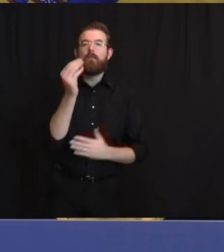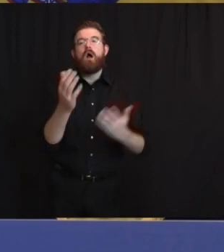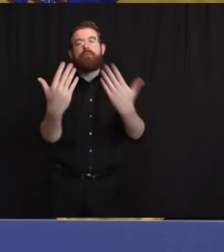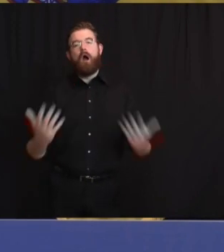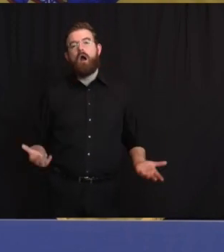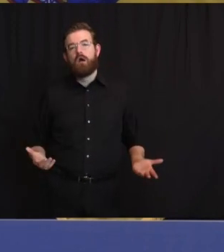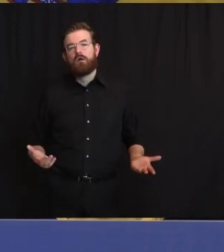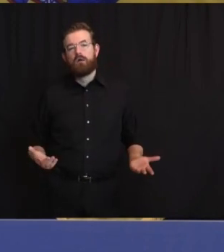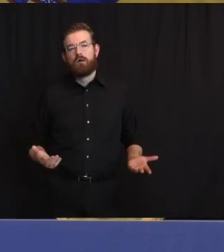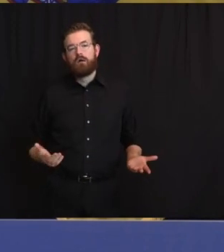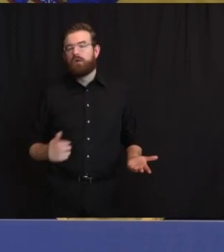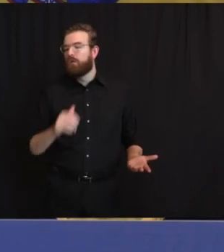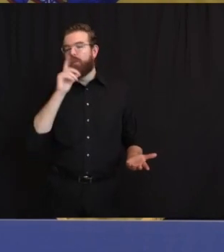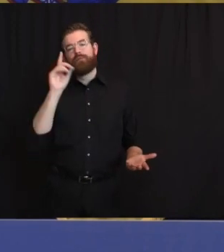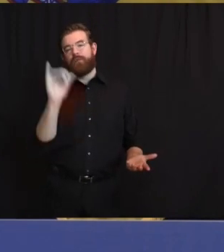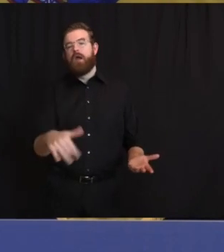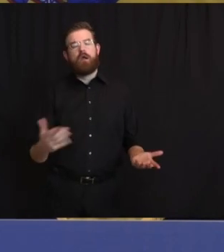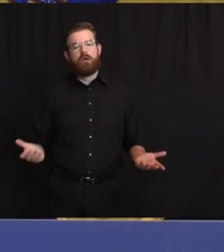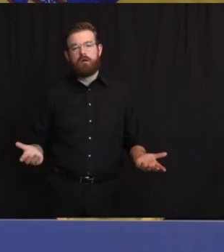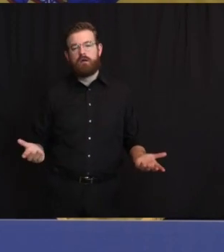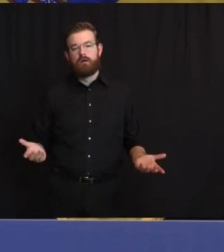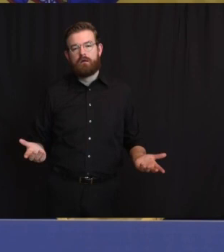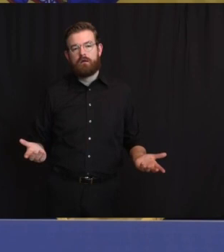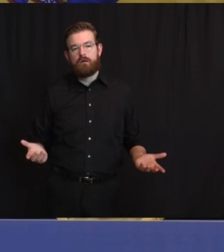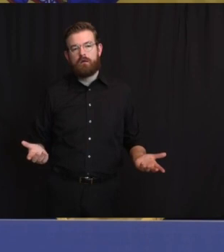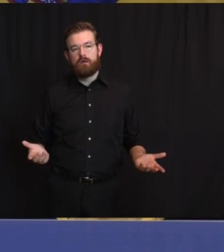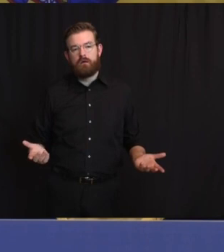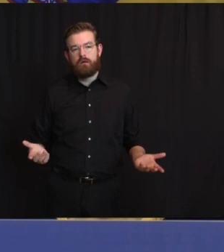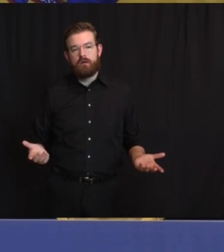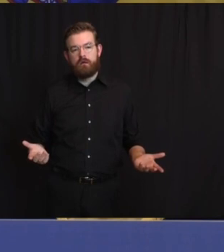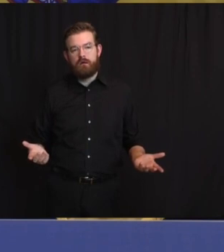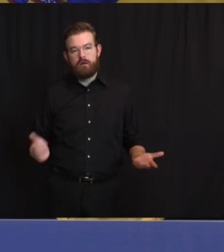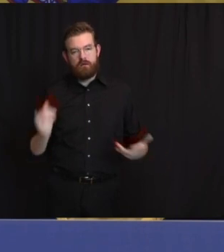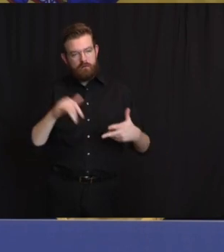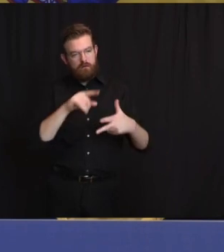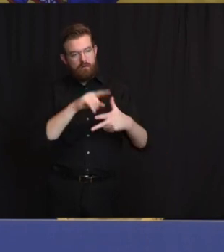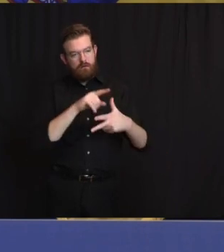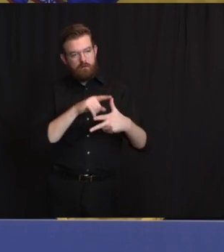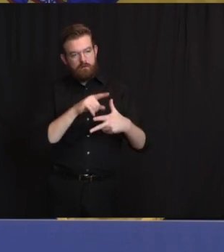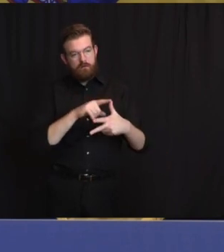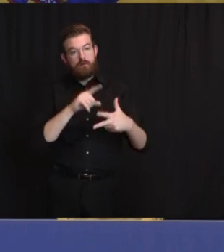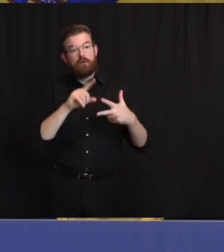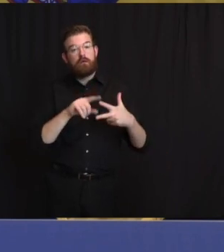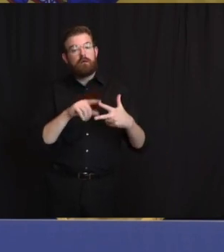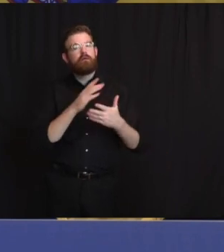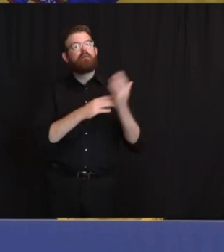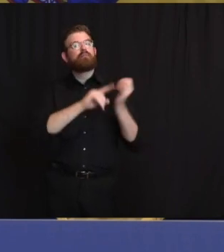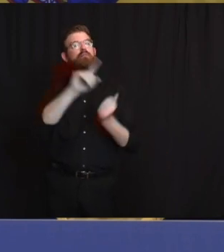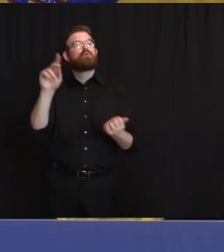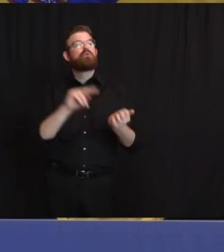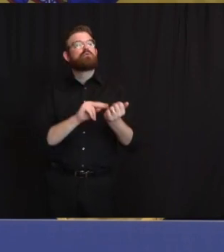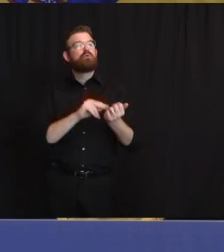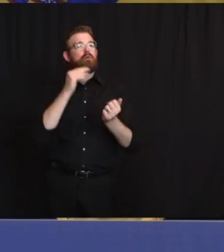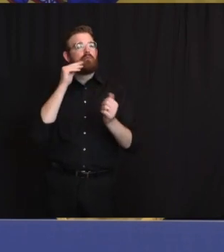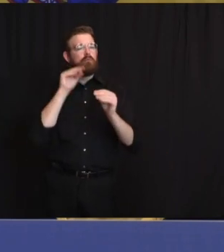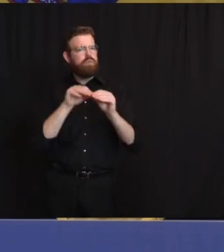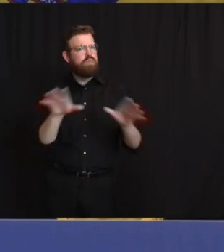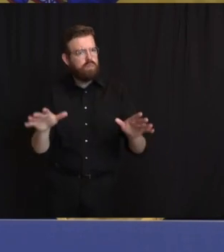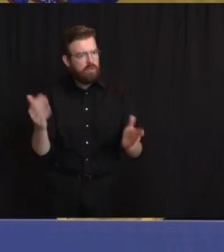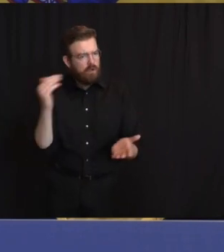this. So that's one area. Secondly, you had some long-term care flare-ups, and as you reminded me on the call, there are